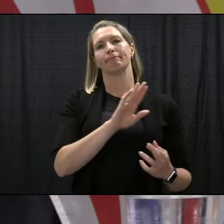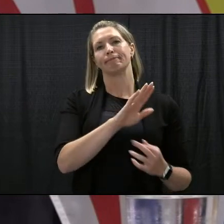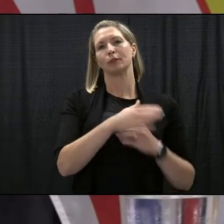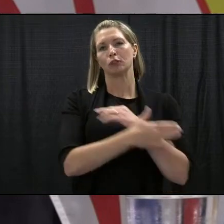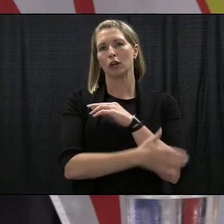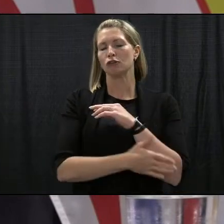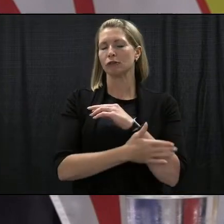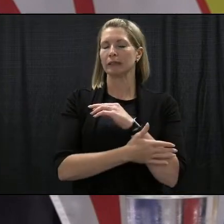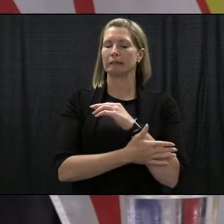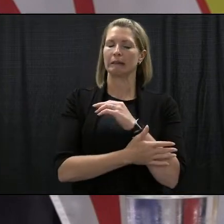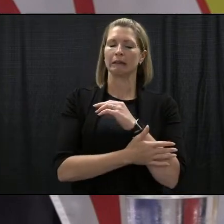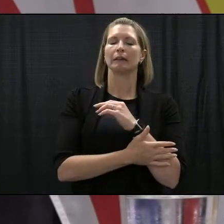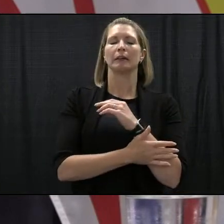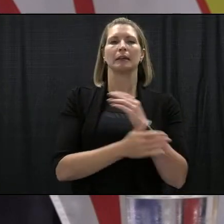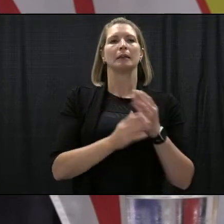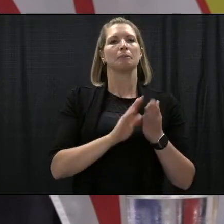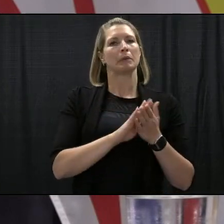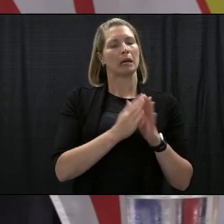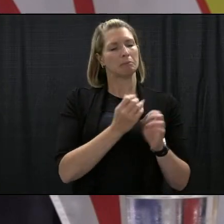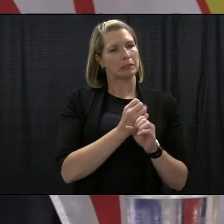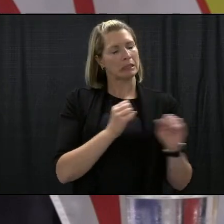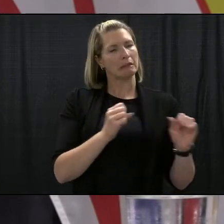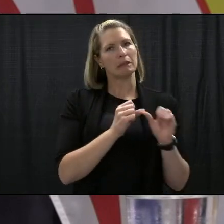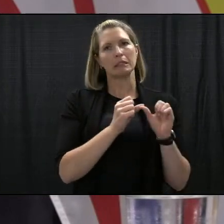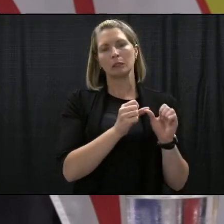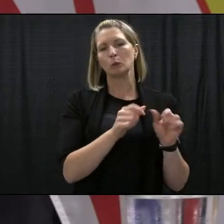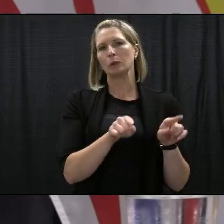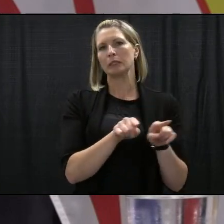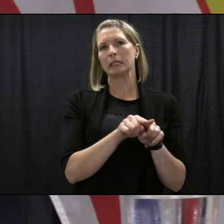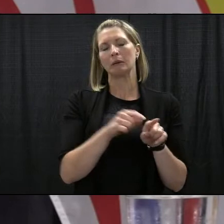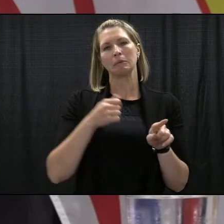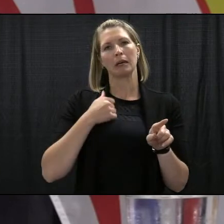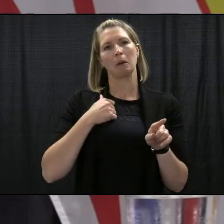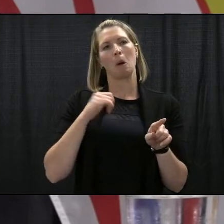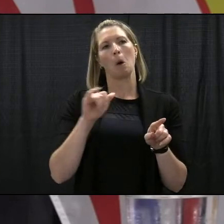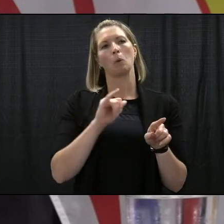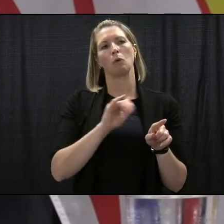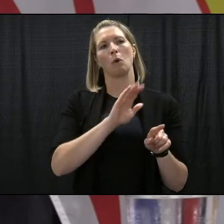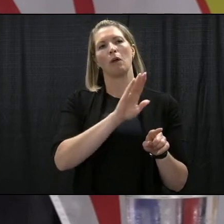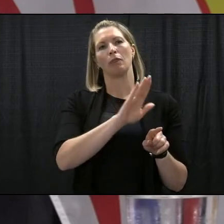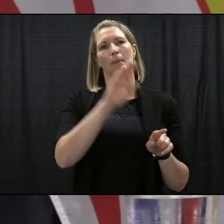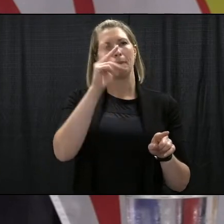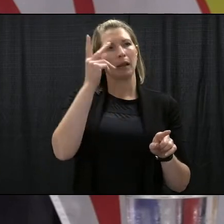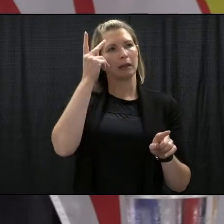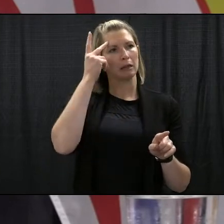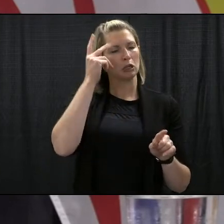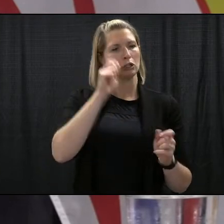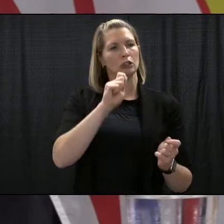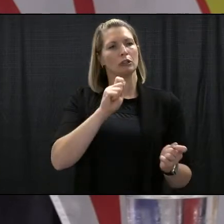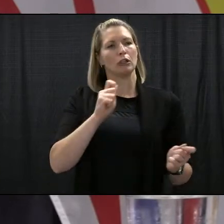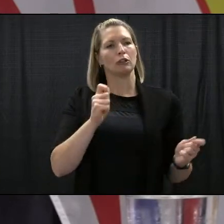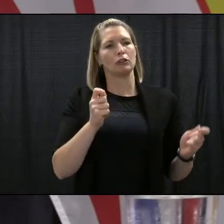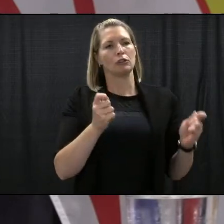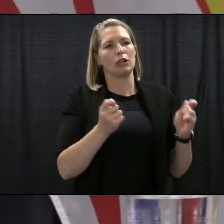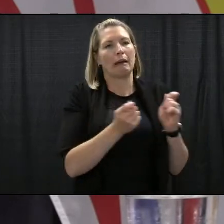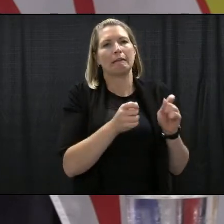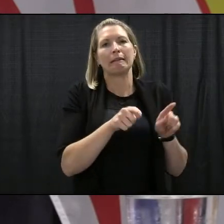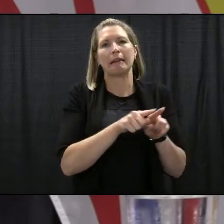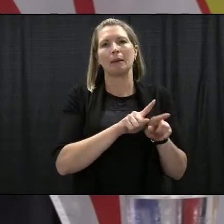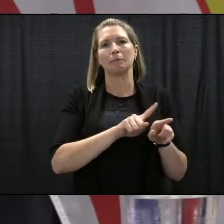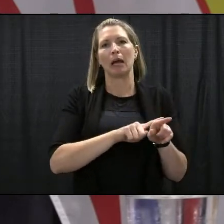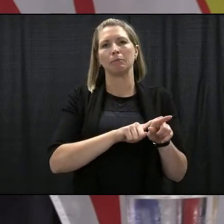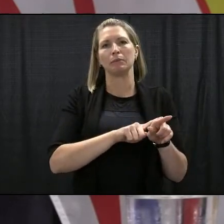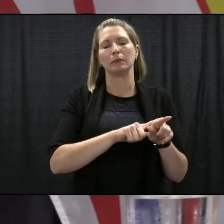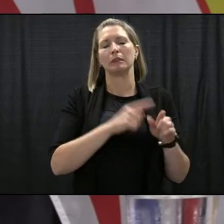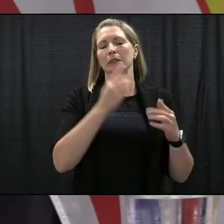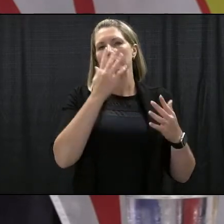safe period of mourning, and a safe period of democratic transition for this during this tragic